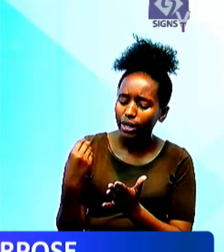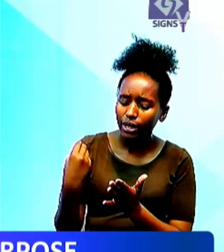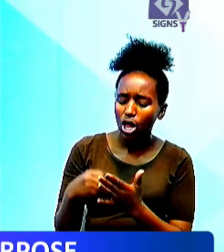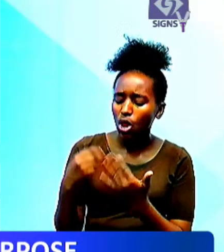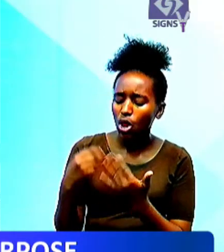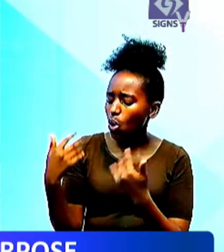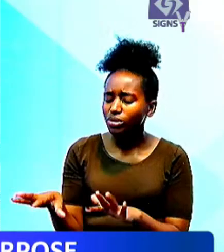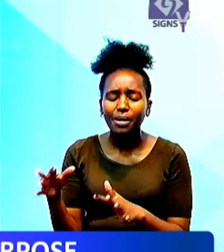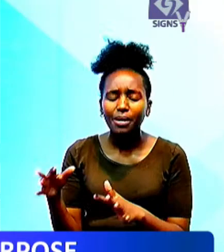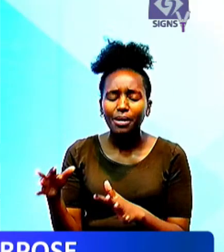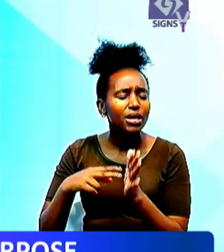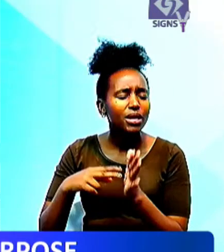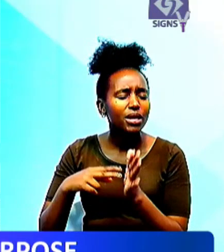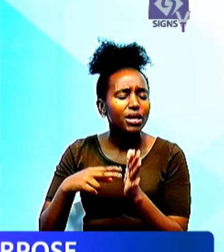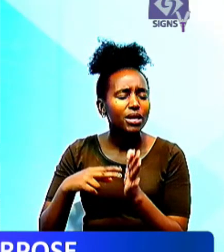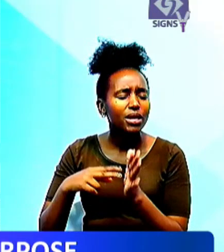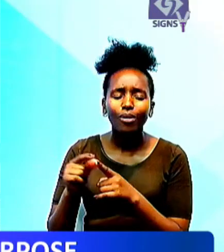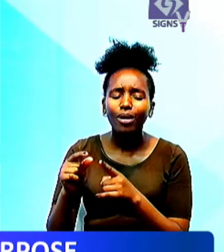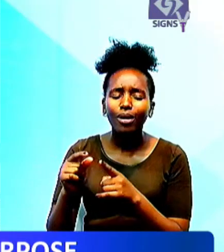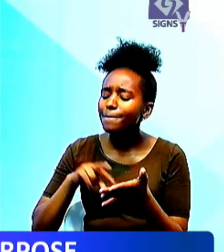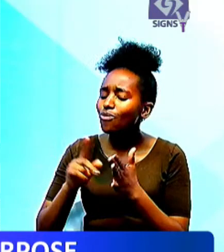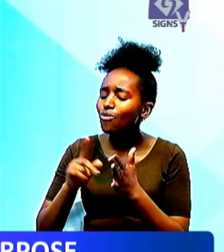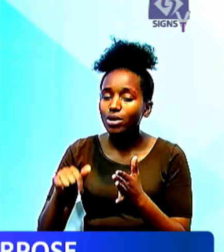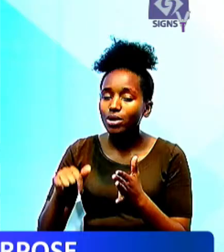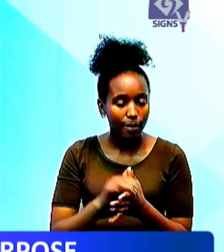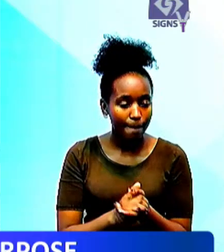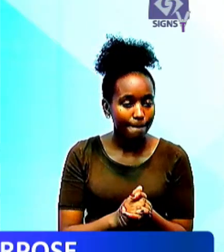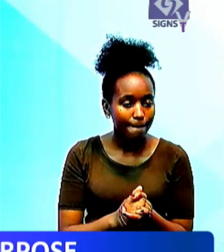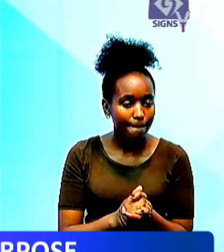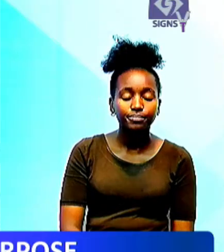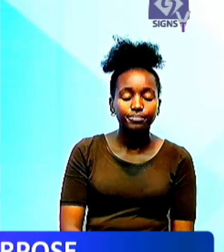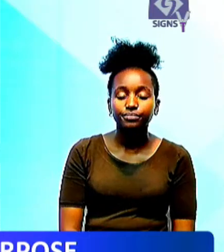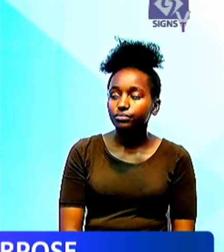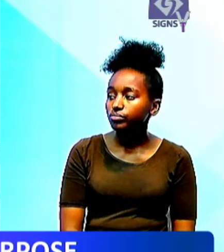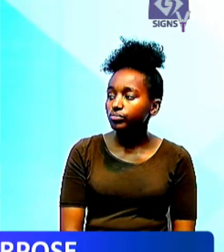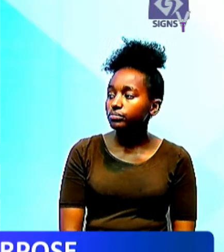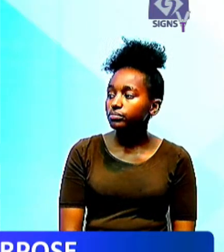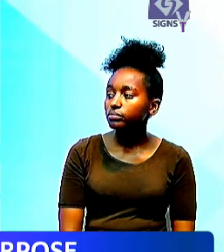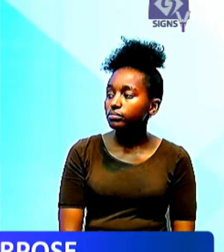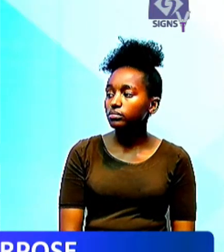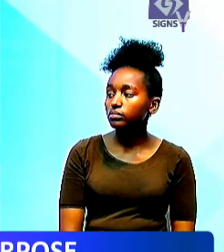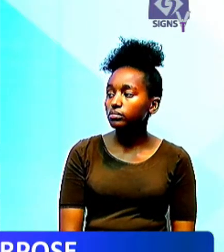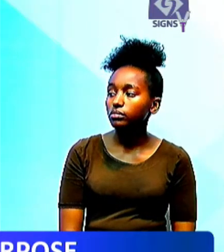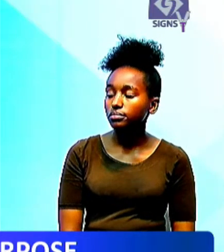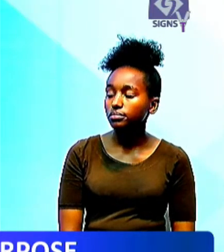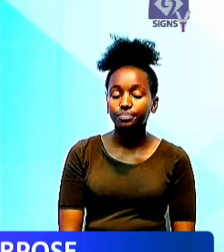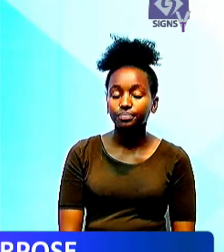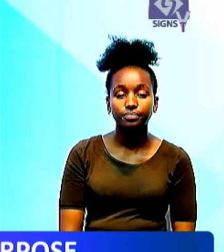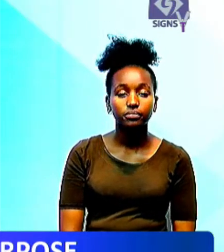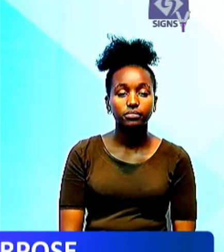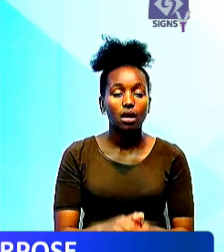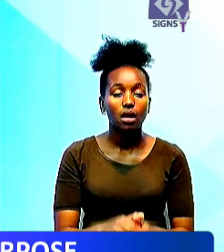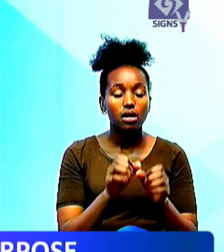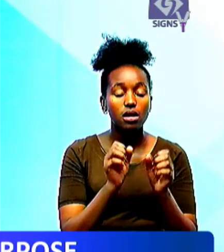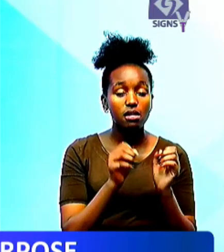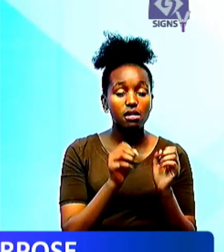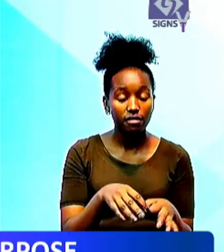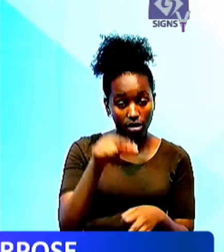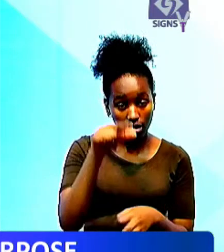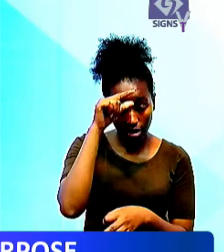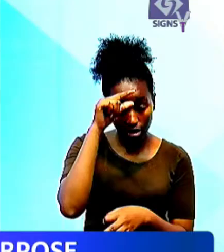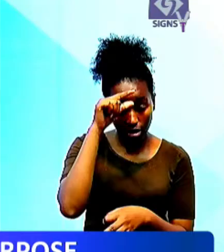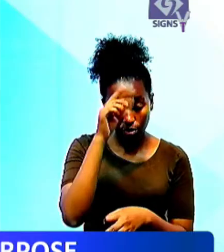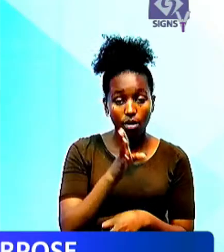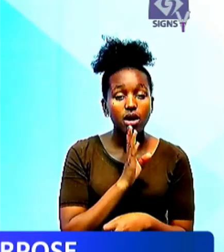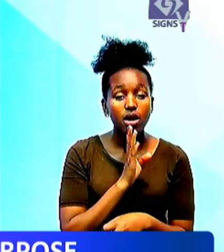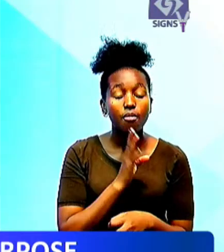elikula. What is a Eurobond? So you see, I said something. When the government is borrowing locally, it issues